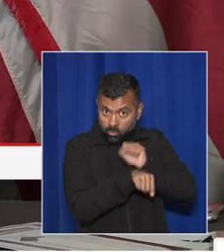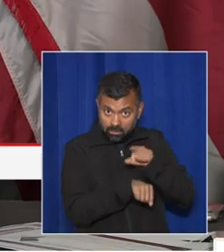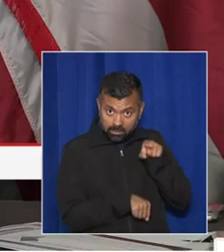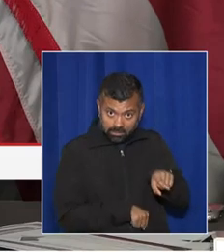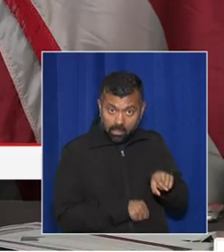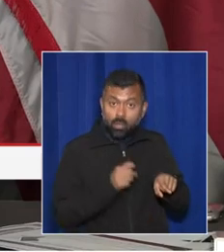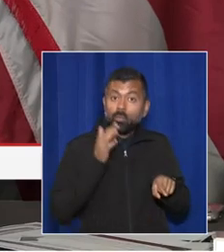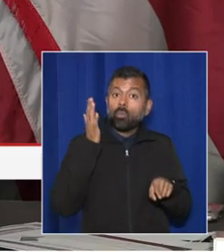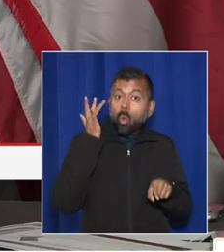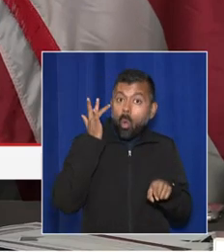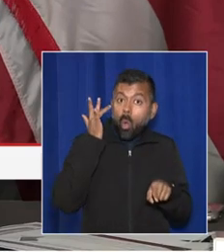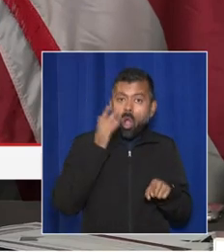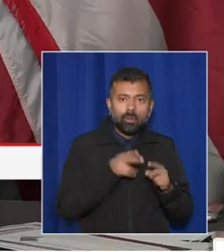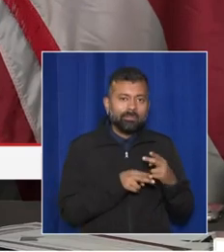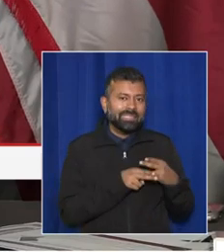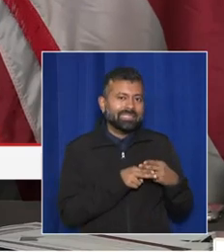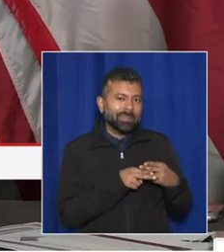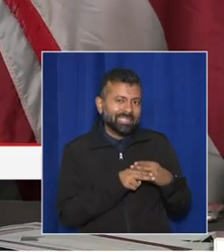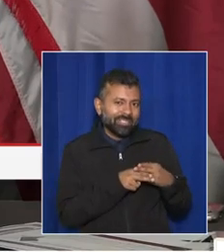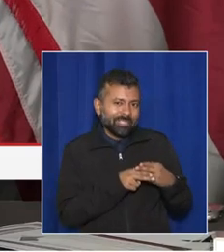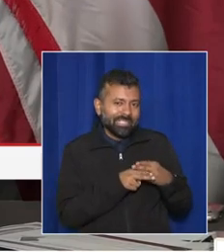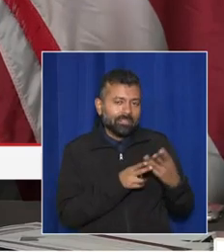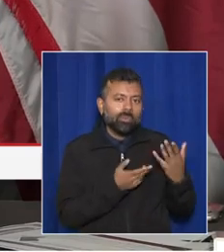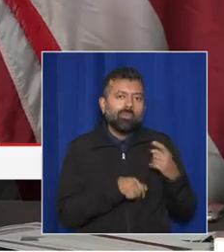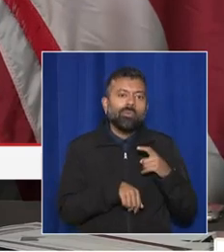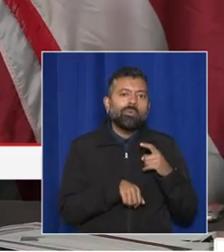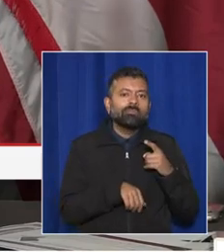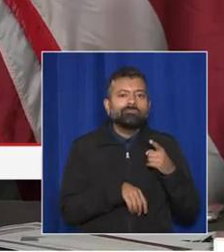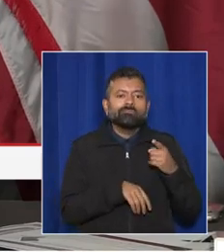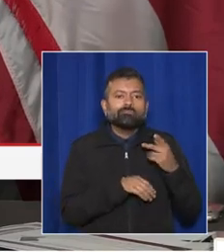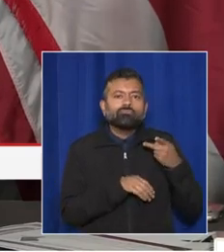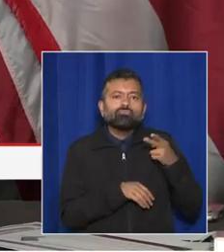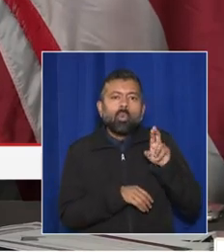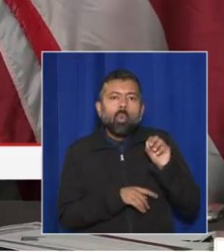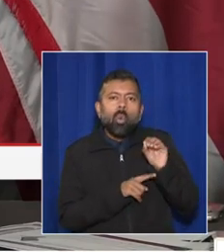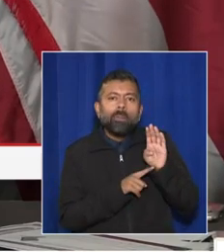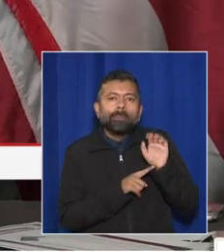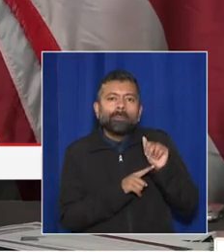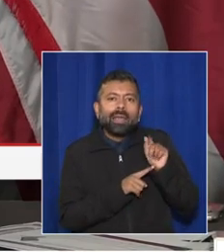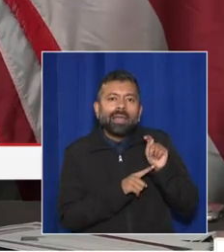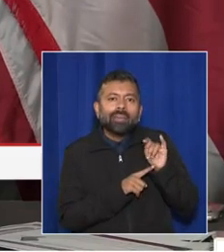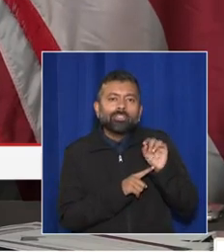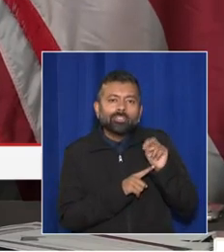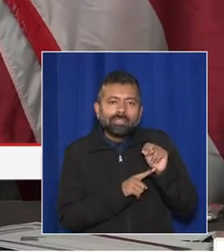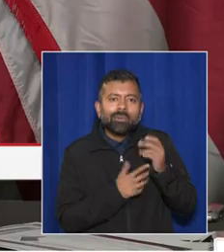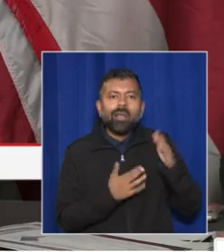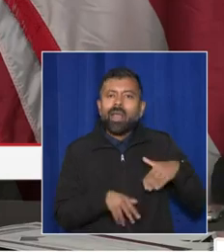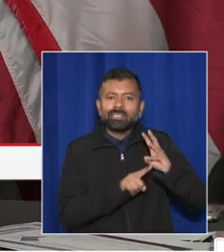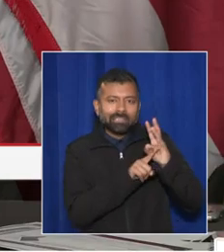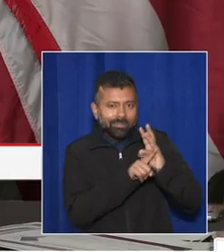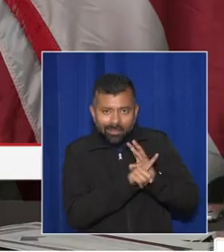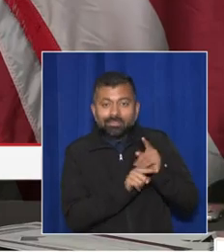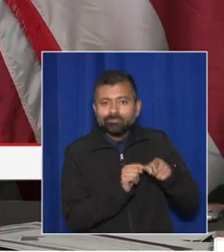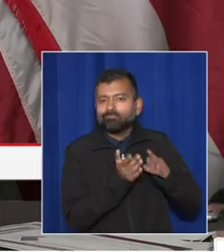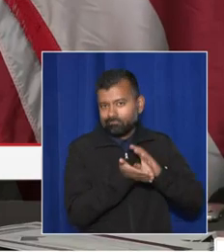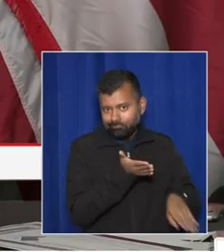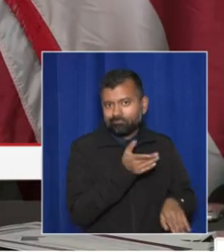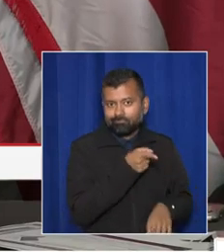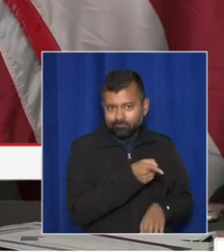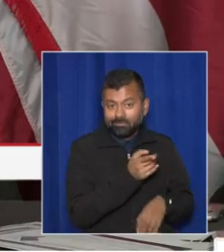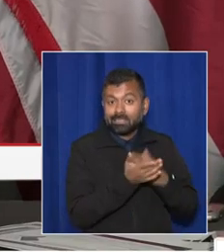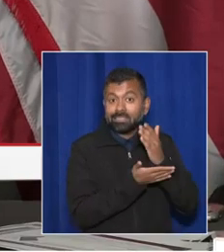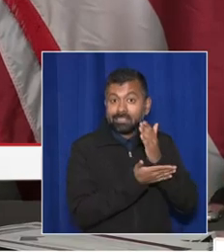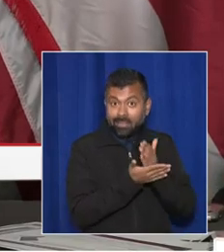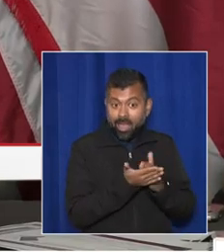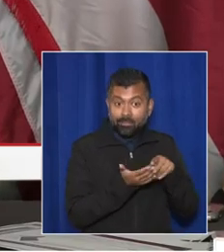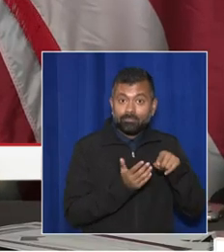probationary period. And there is language in some of these letters that cite to performance. As it relates